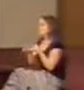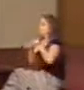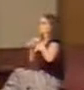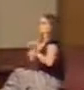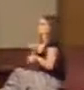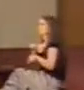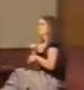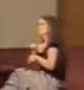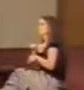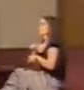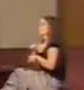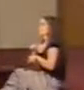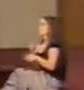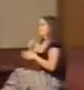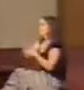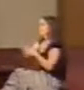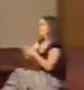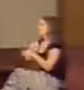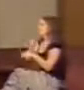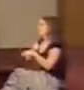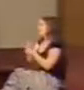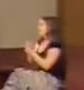time with God and prayer.